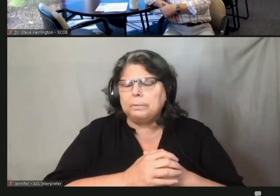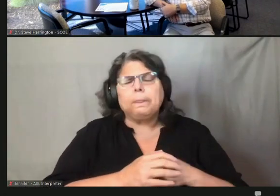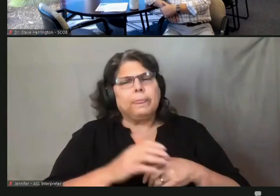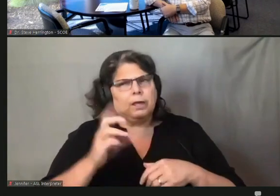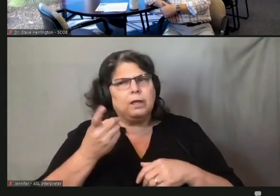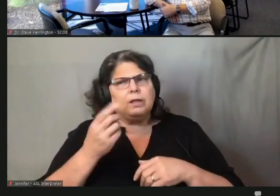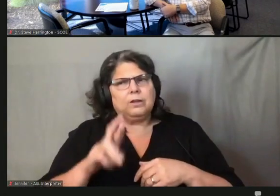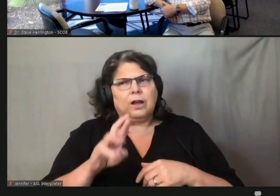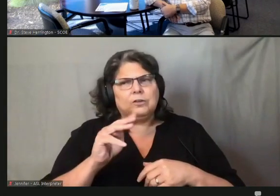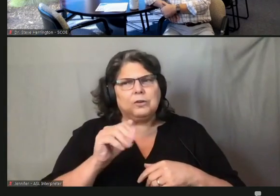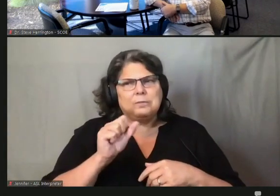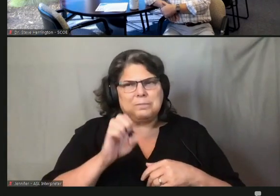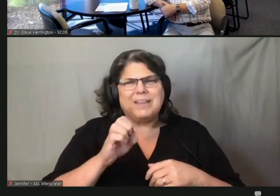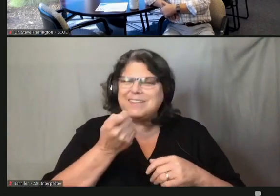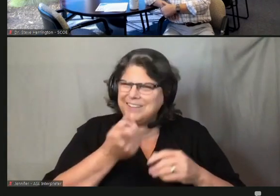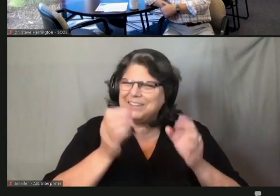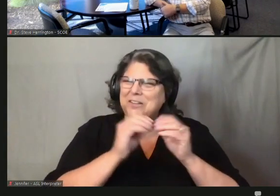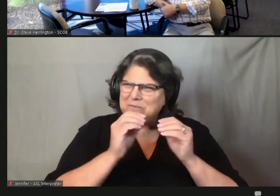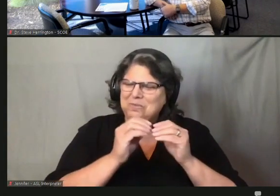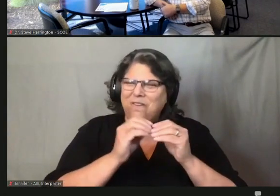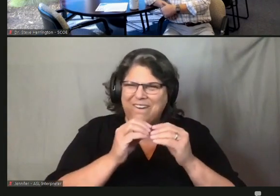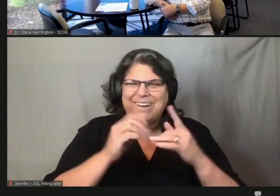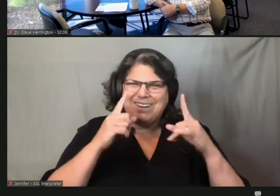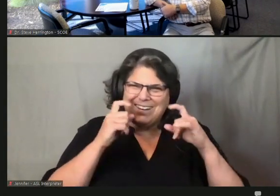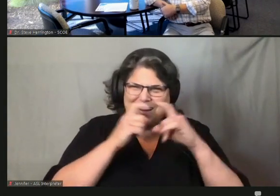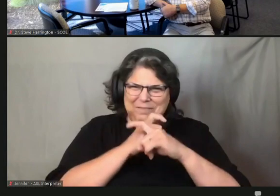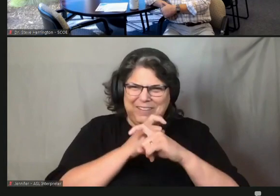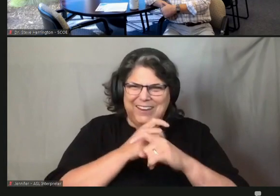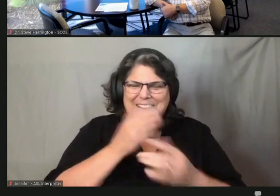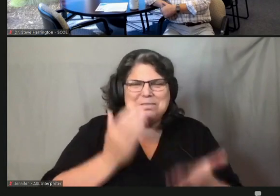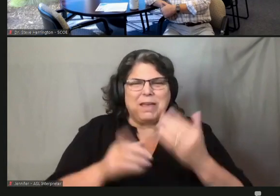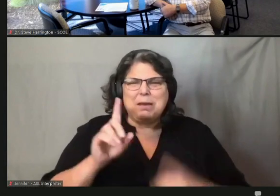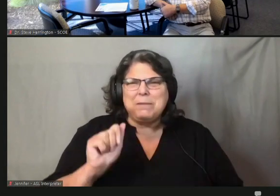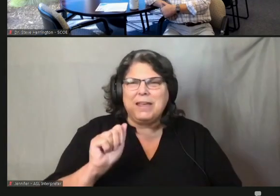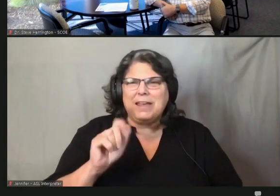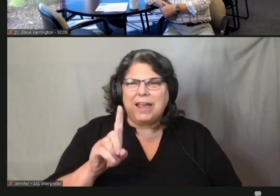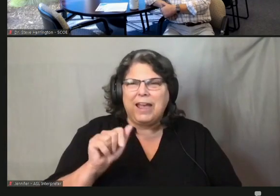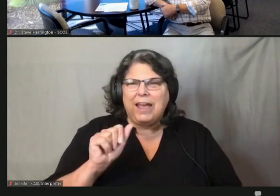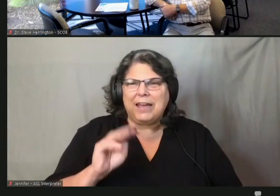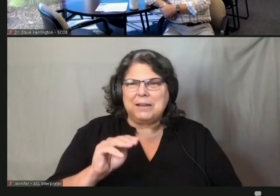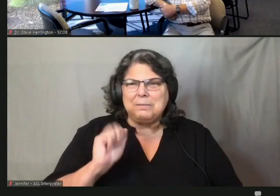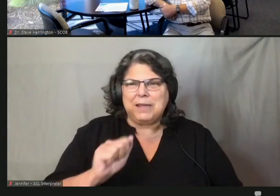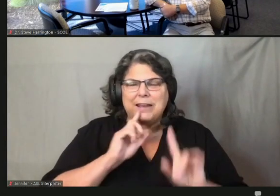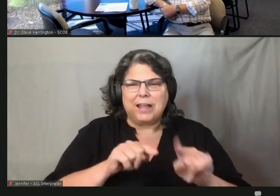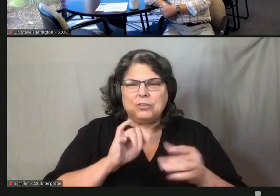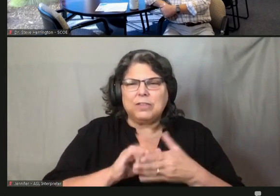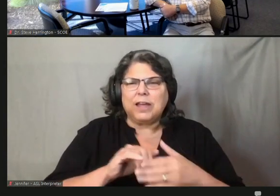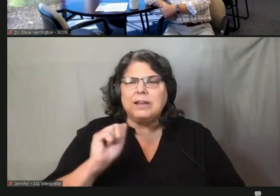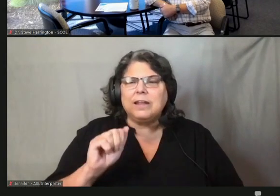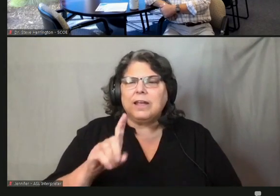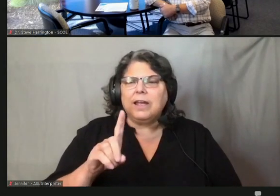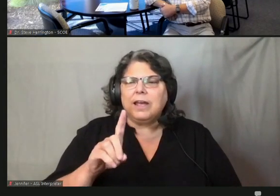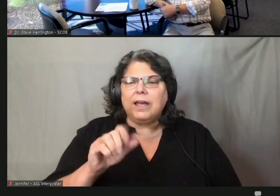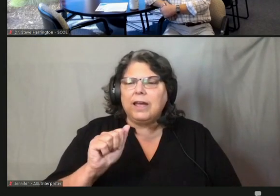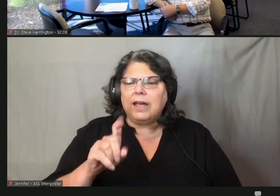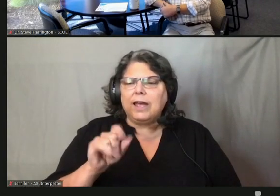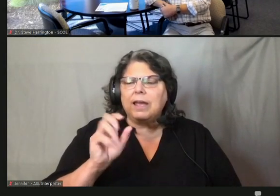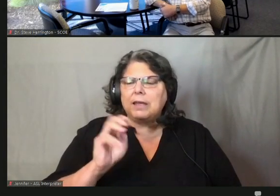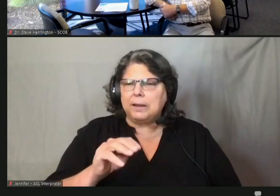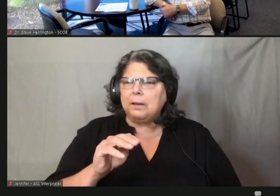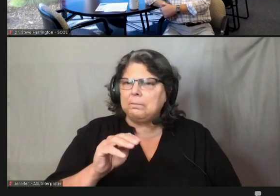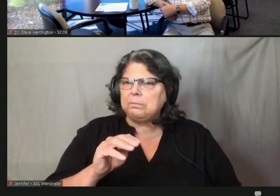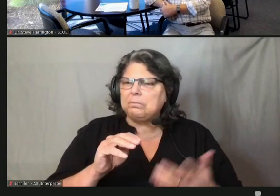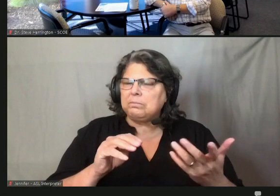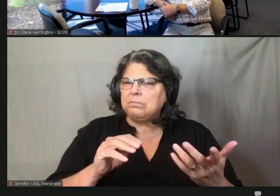diving into the weeds a bit. So I'm going to see if Adam wants to answer that question. Adam Radke, who's our county counsel and been